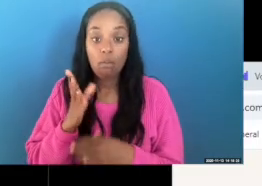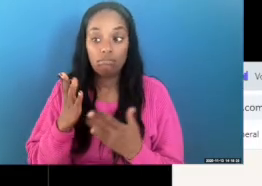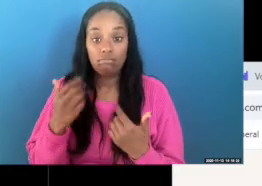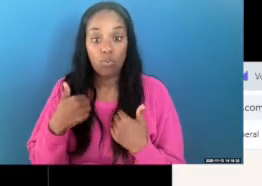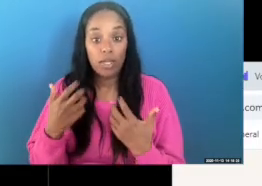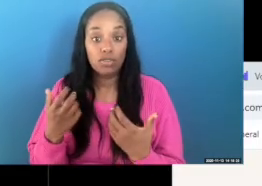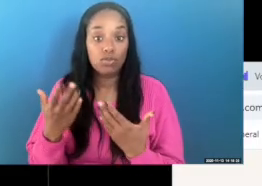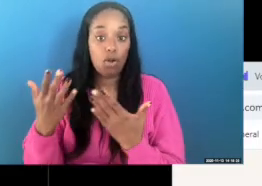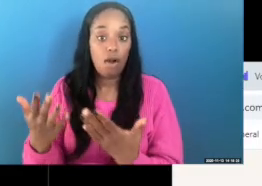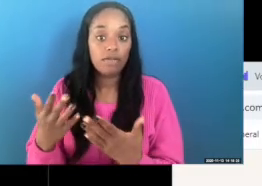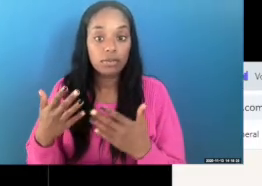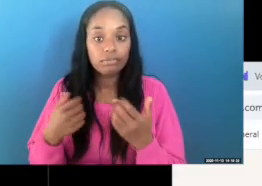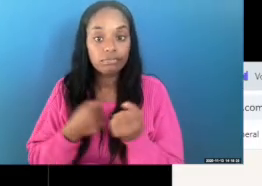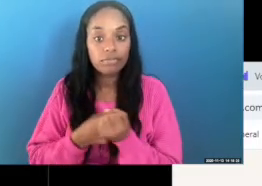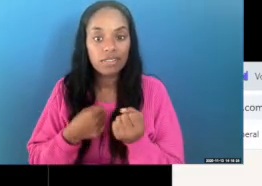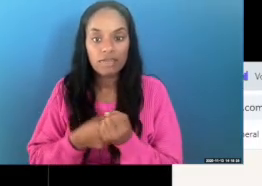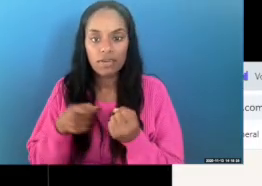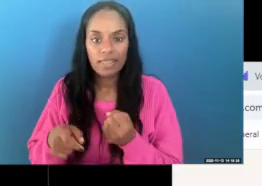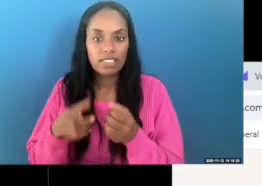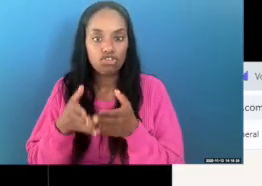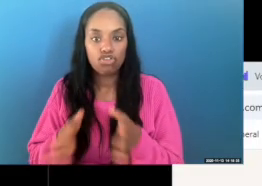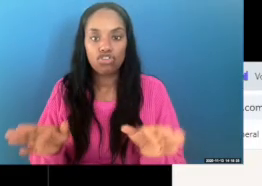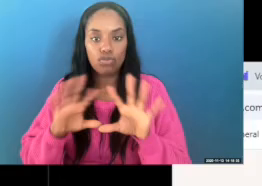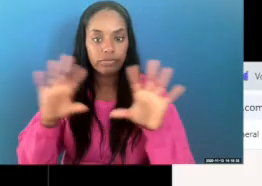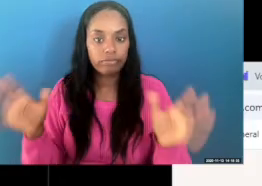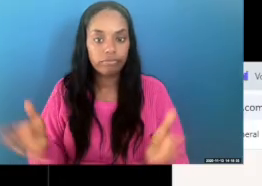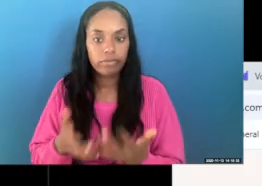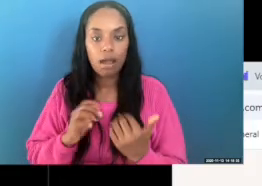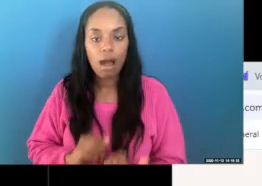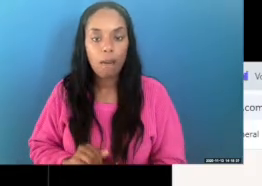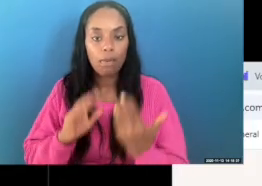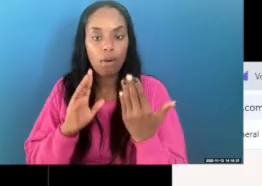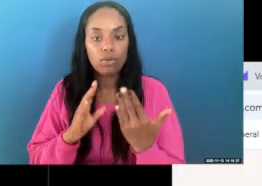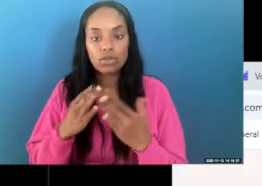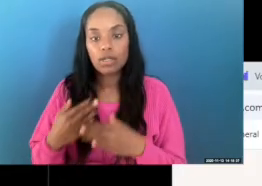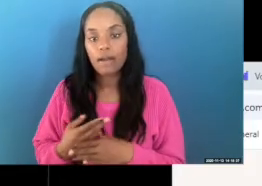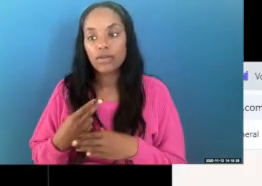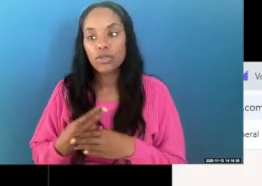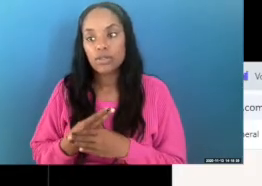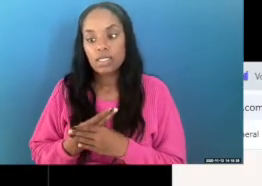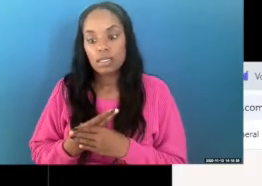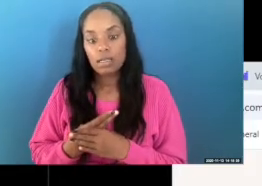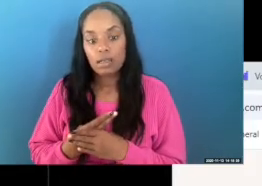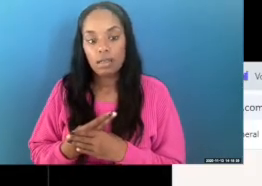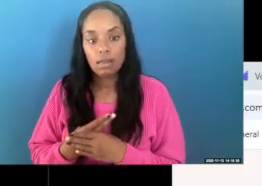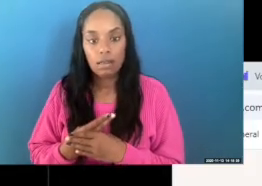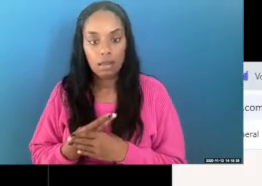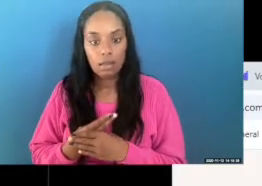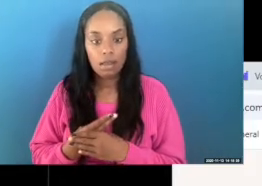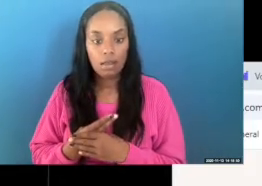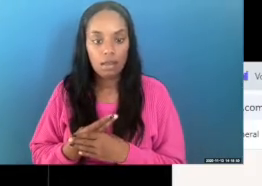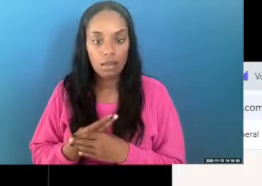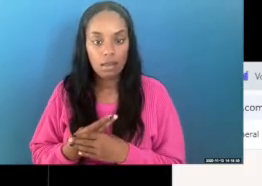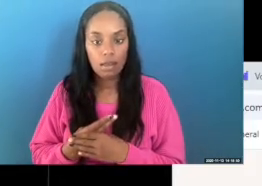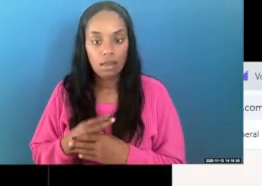Adam? Yes, hi. Sorry, it took a while to unmute. No worries. I will be succinct and brief. I really